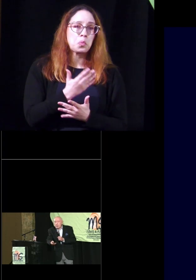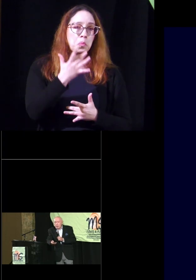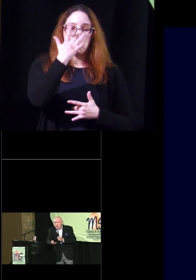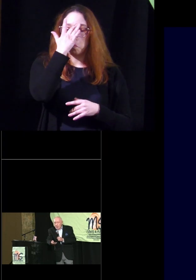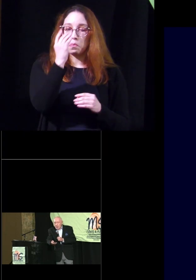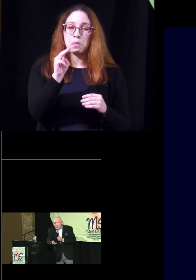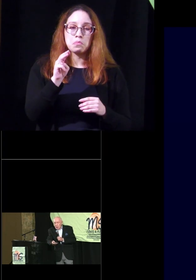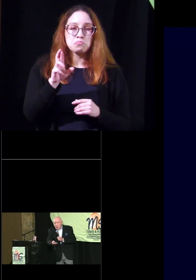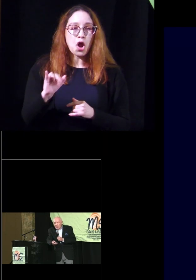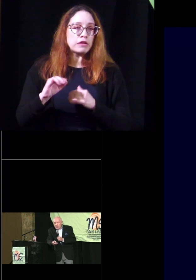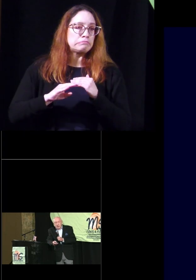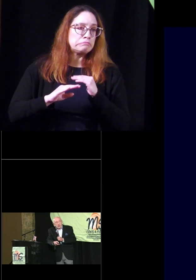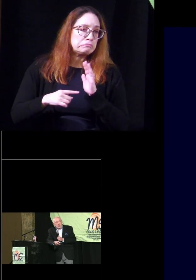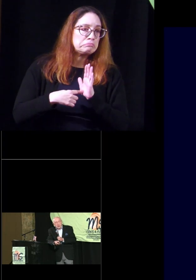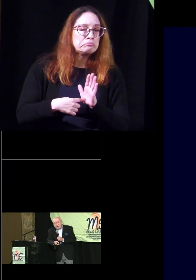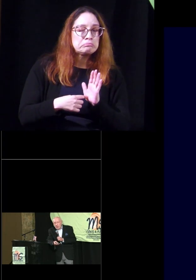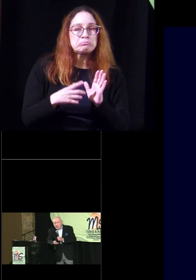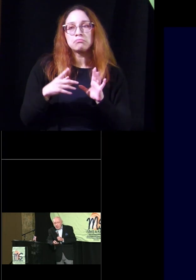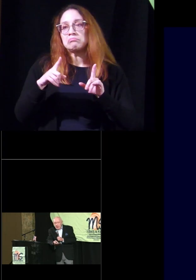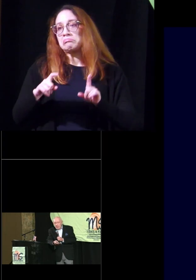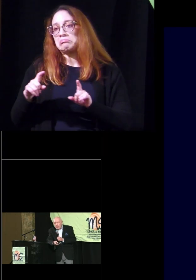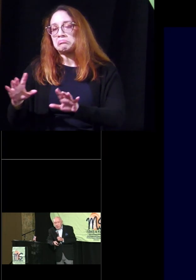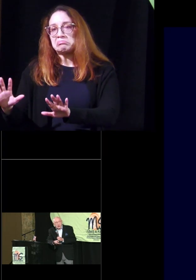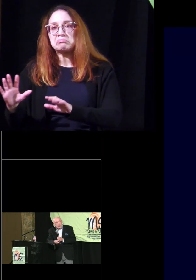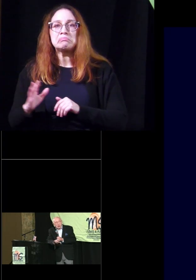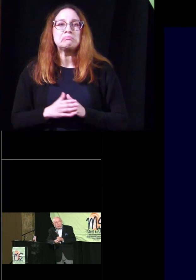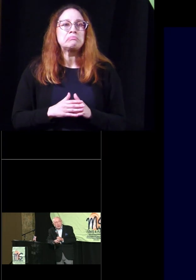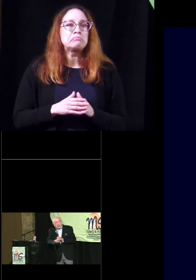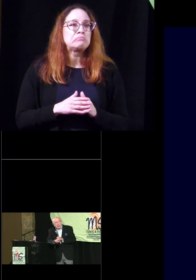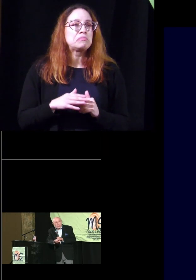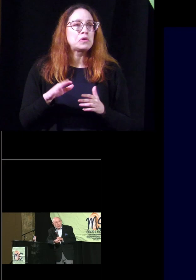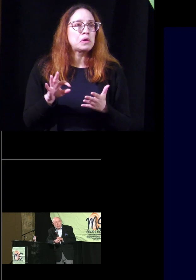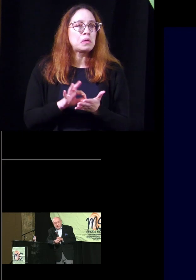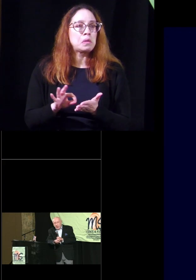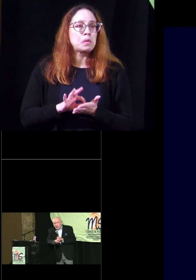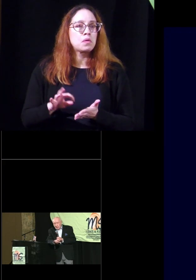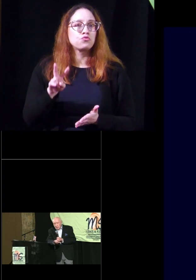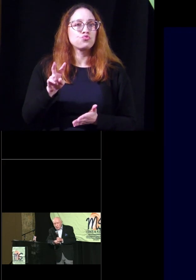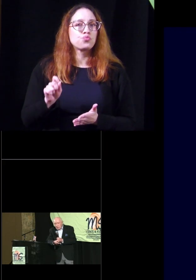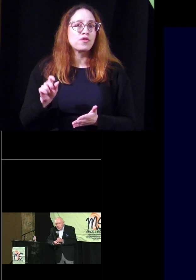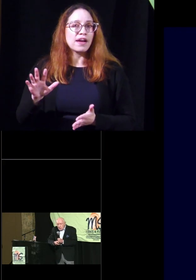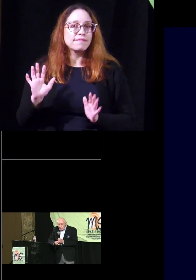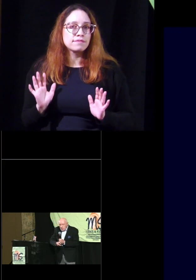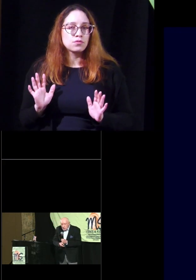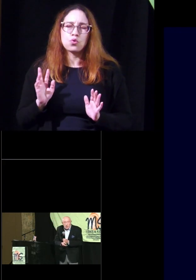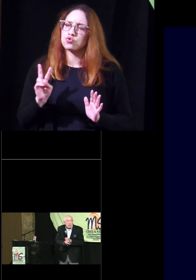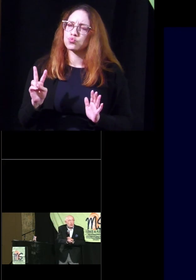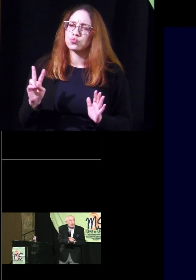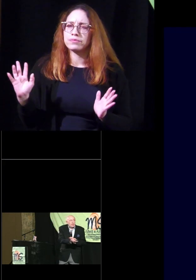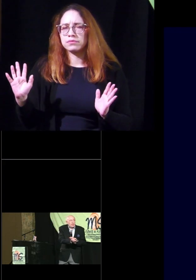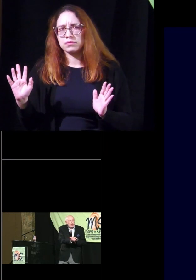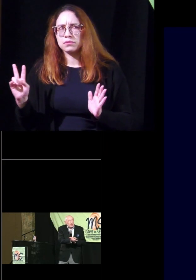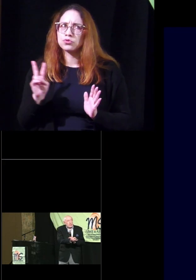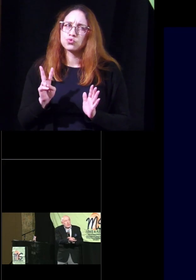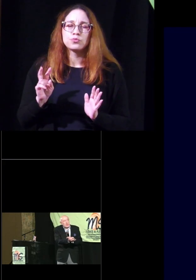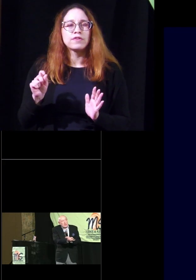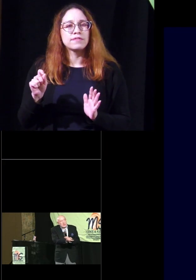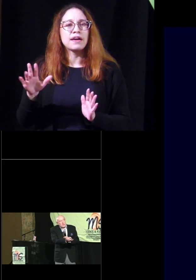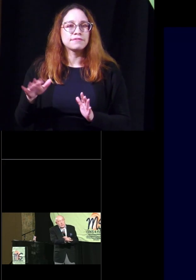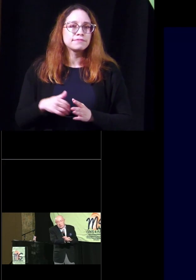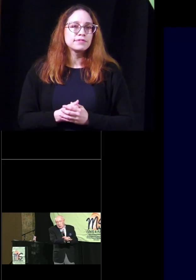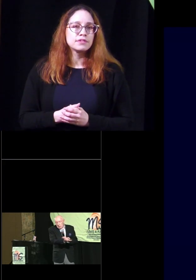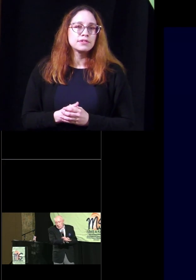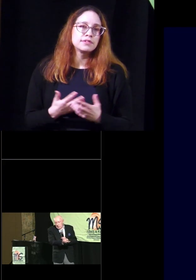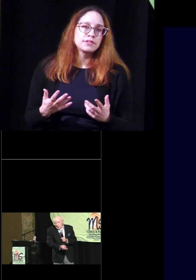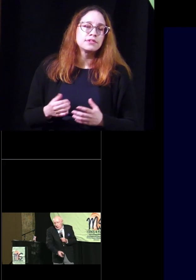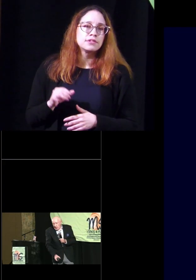scan stable. We did the test on her and it came back with a score of 2.5 or 2.5.